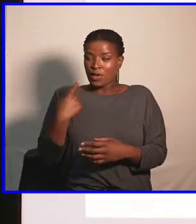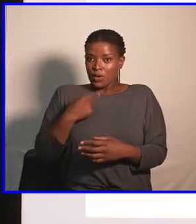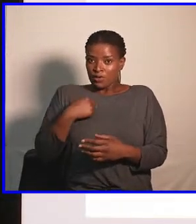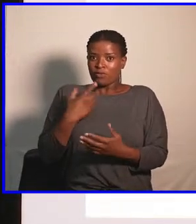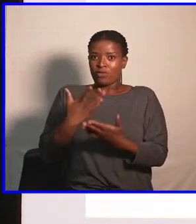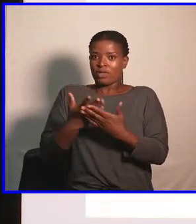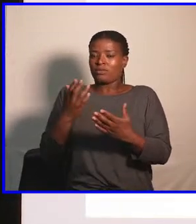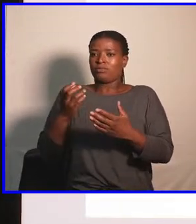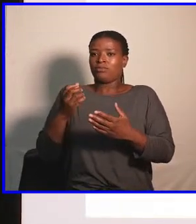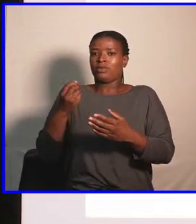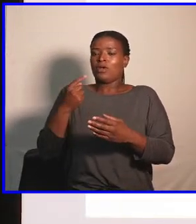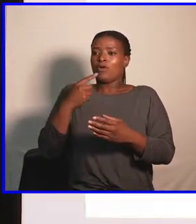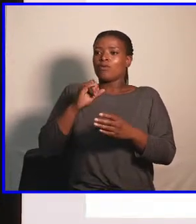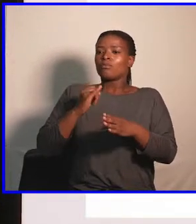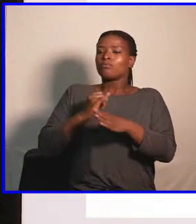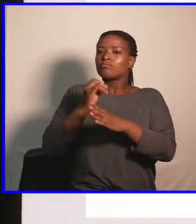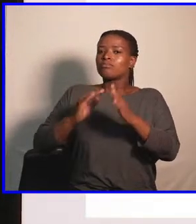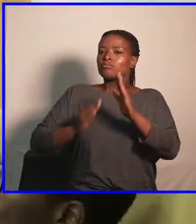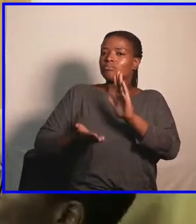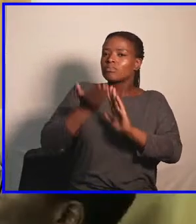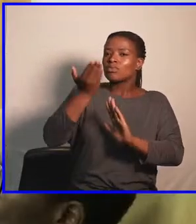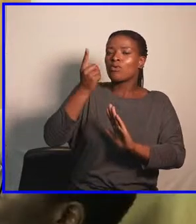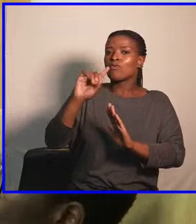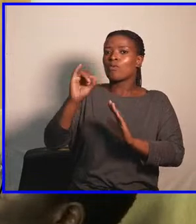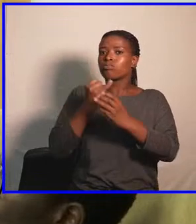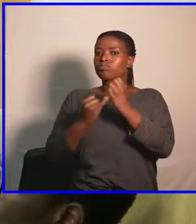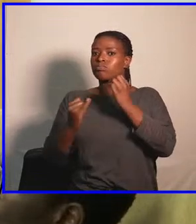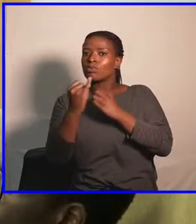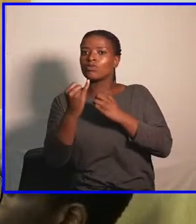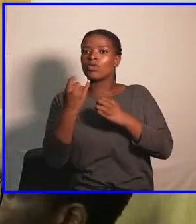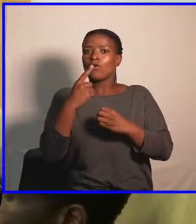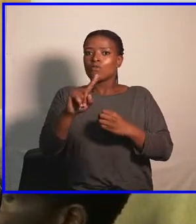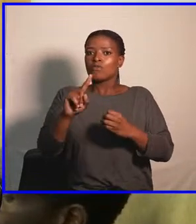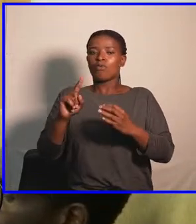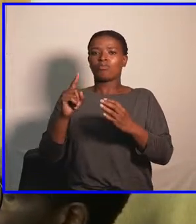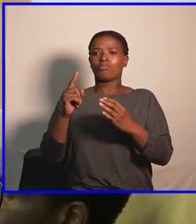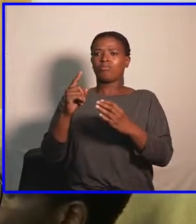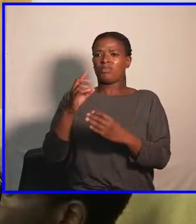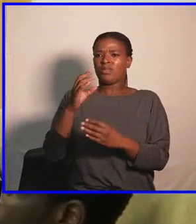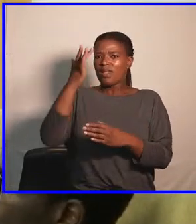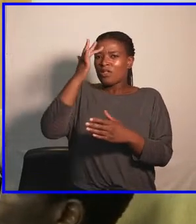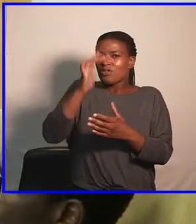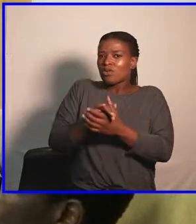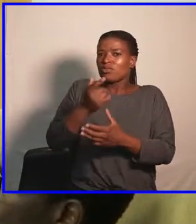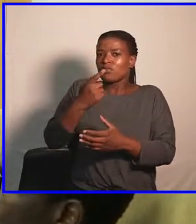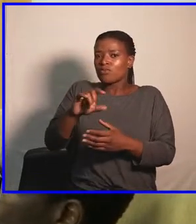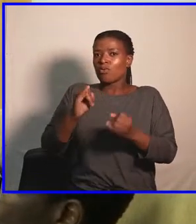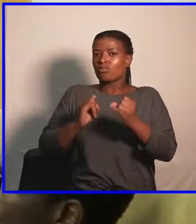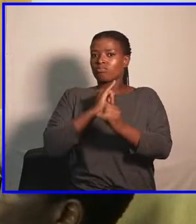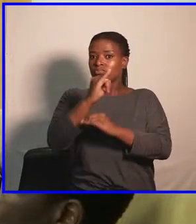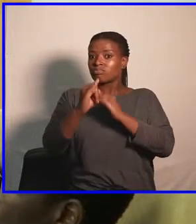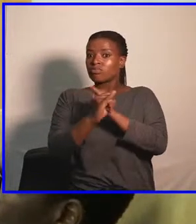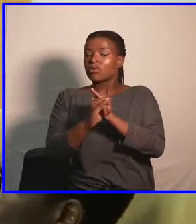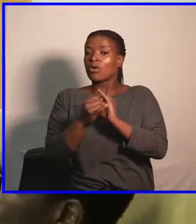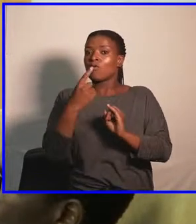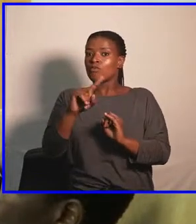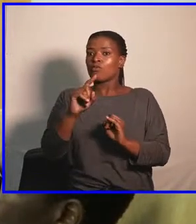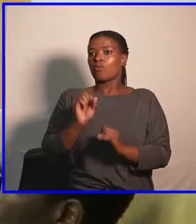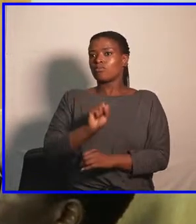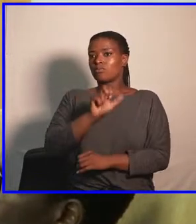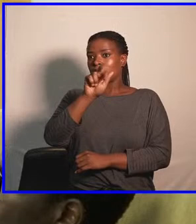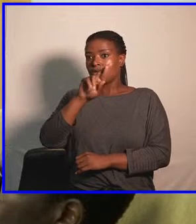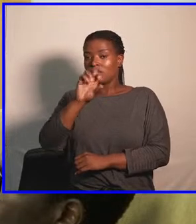sacrosanct accountability to advance the independence, the integrity, and the institutional capability of SARS.